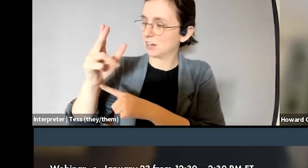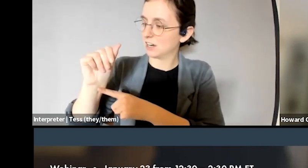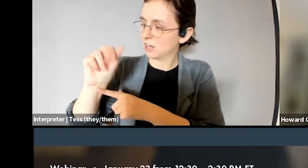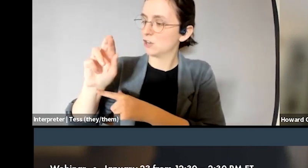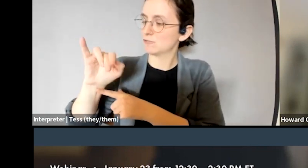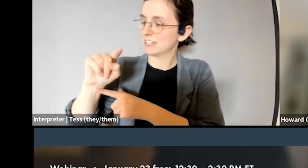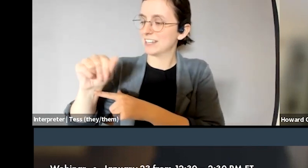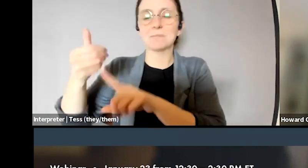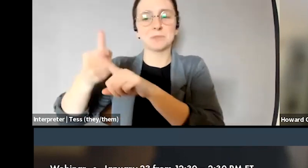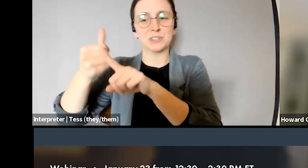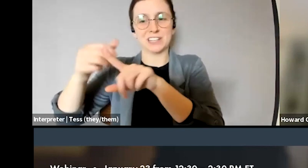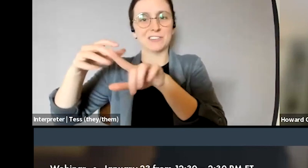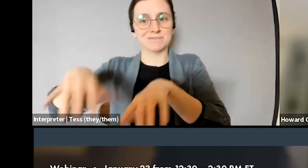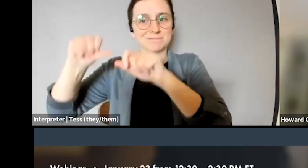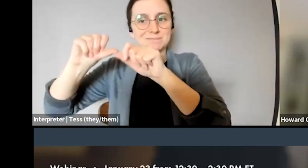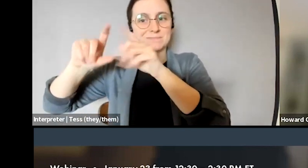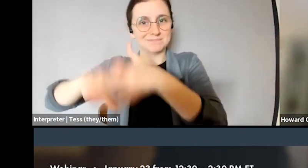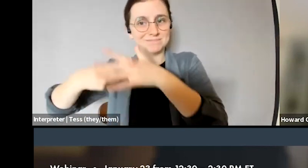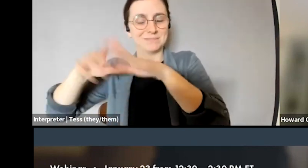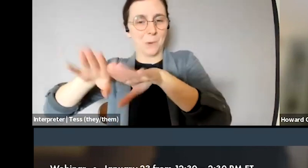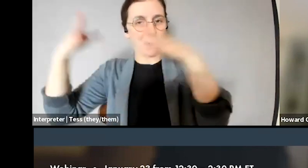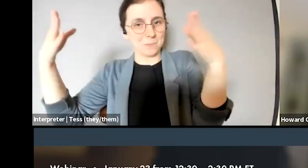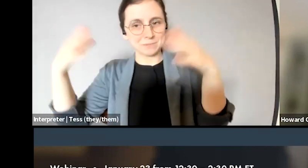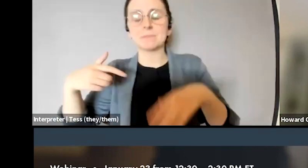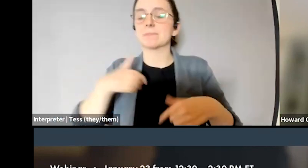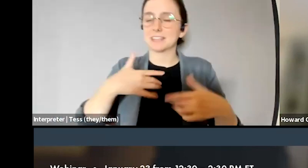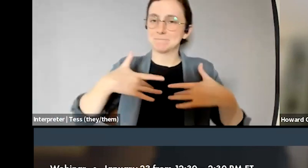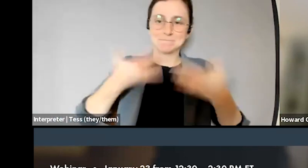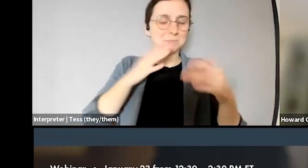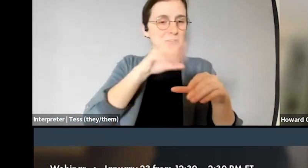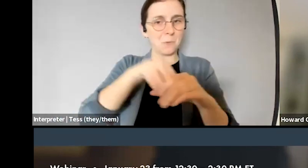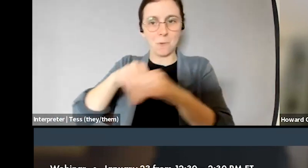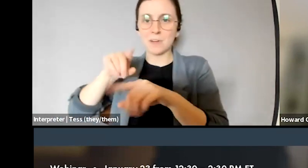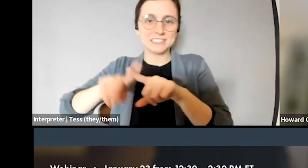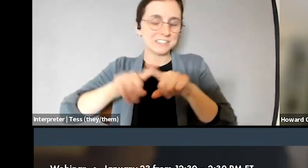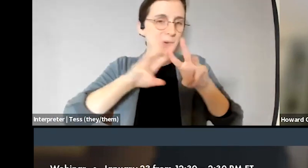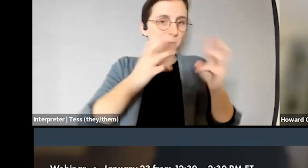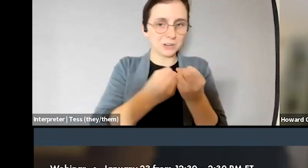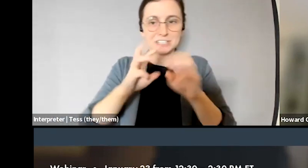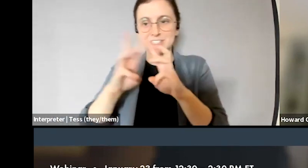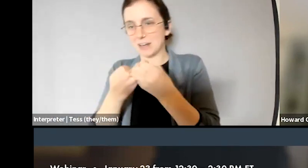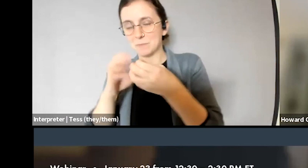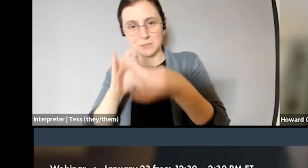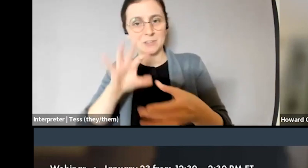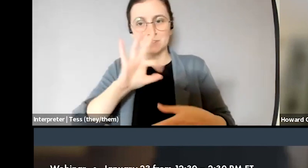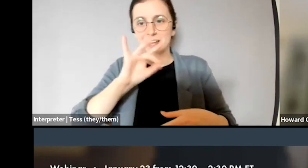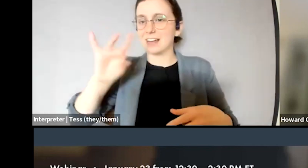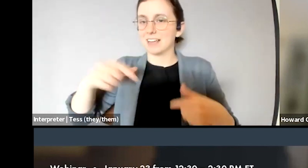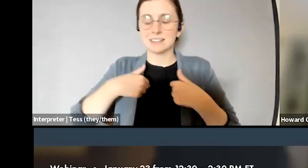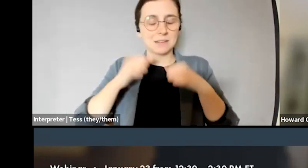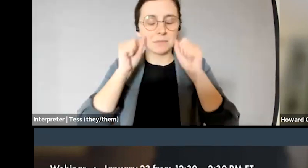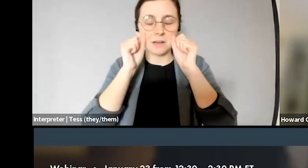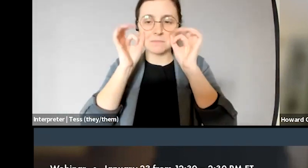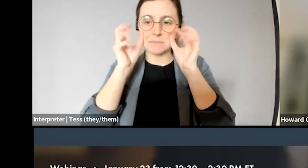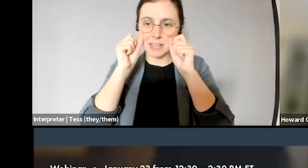involved in planning a number of these webinars on 988 and participating in them. And I'm just amazed. There's